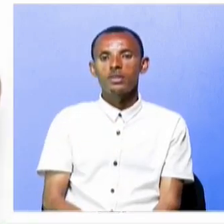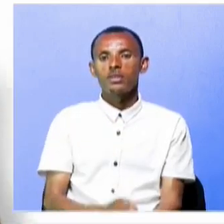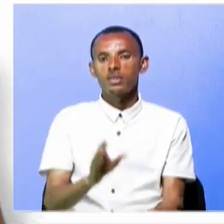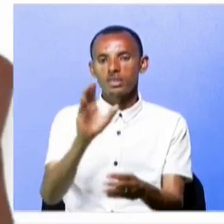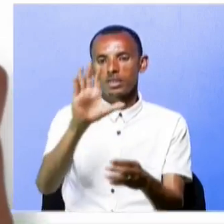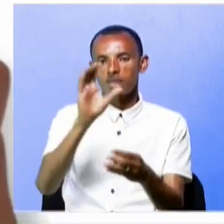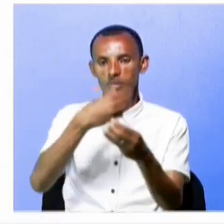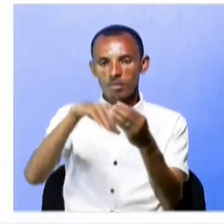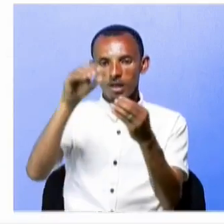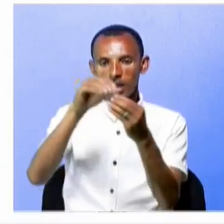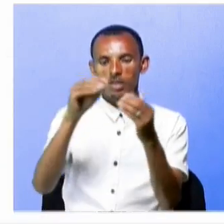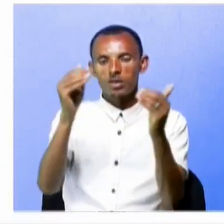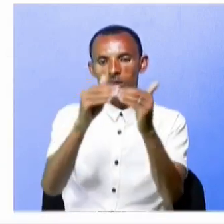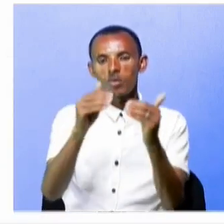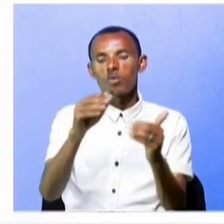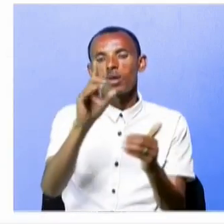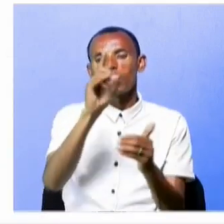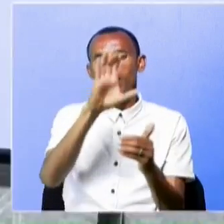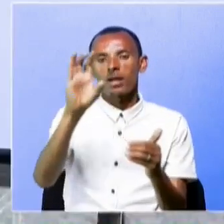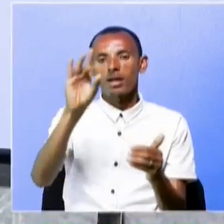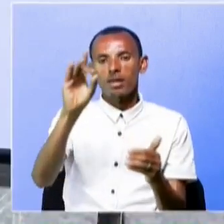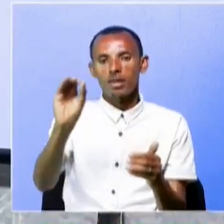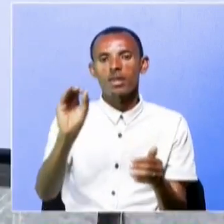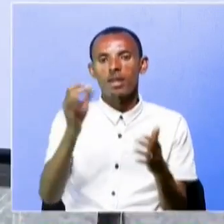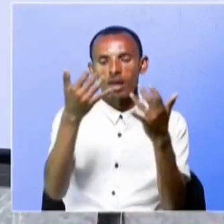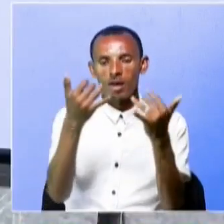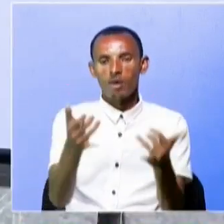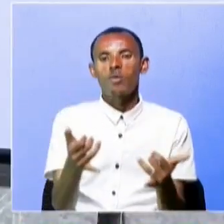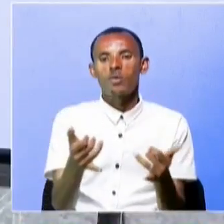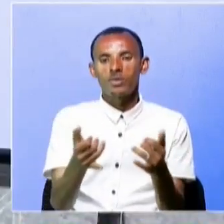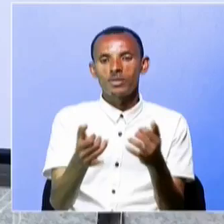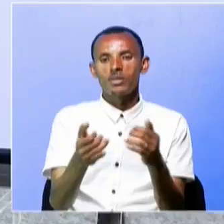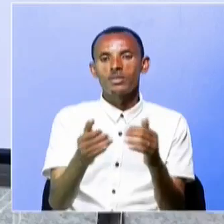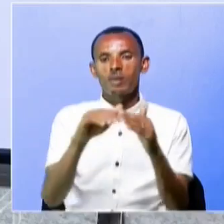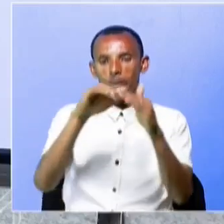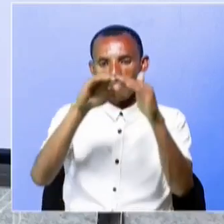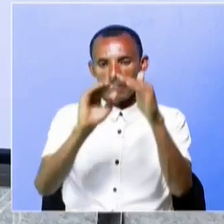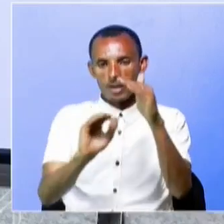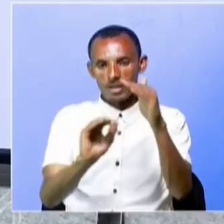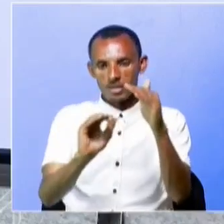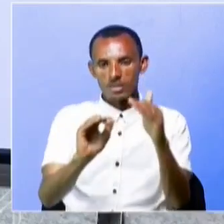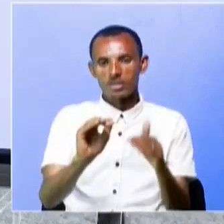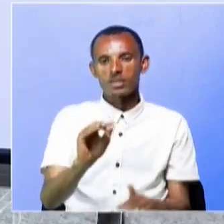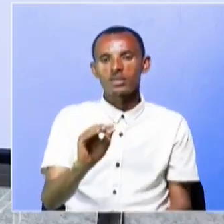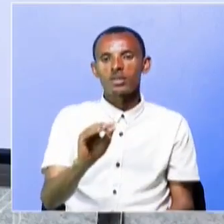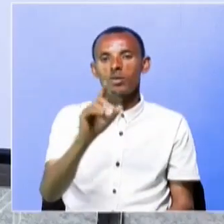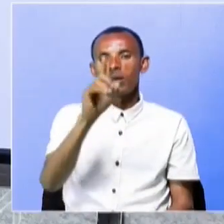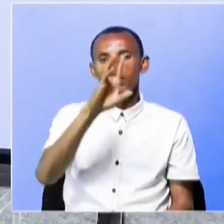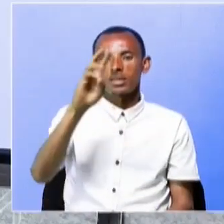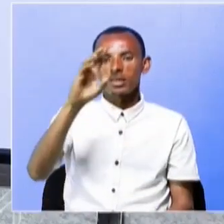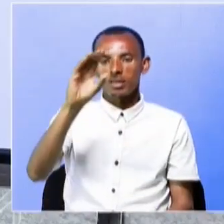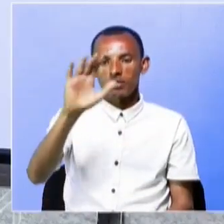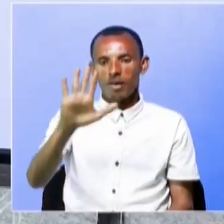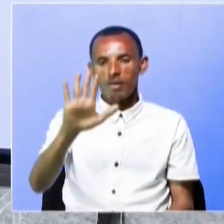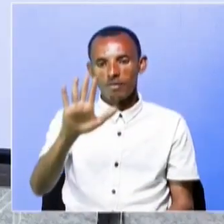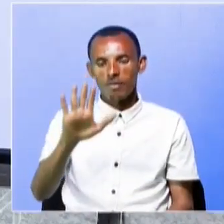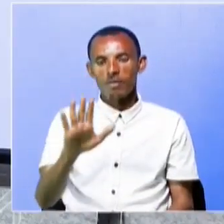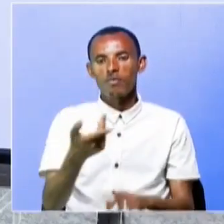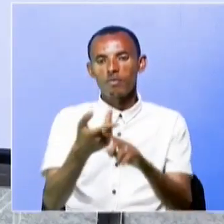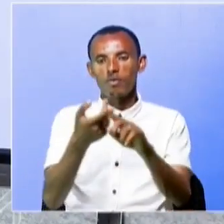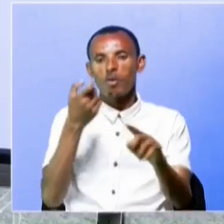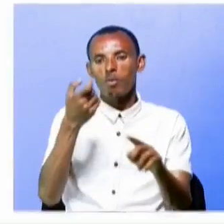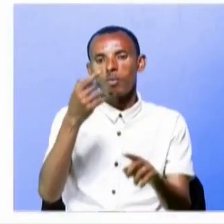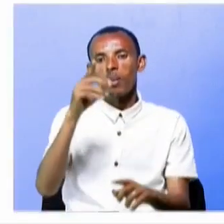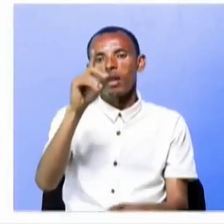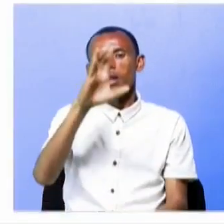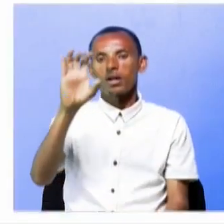be 180 degree. So now, taking 165 to the right side and